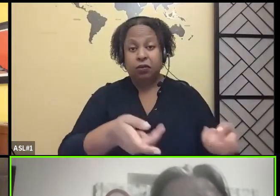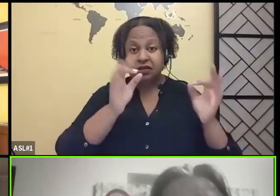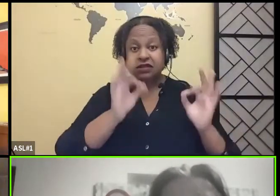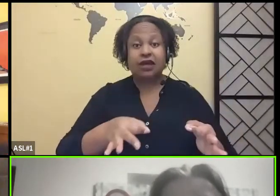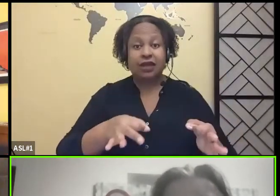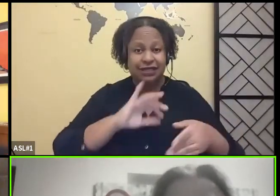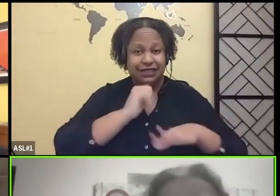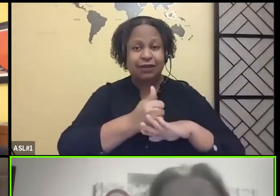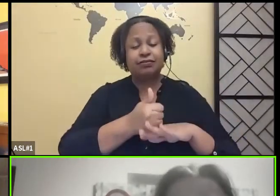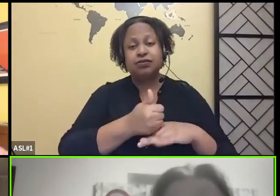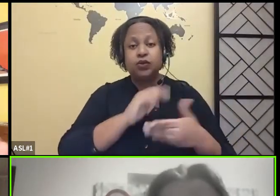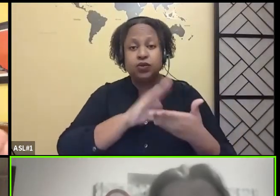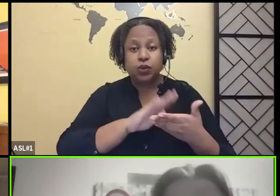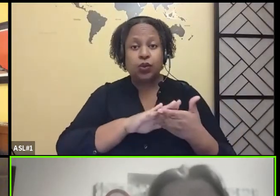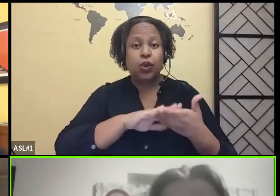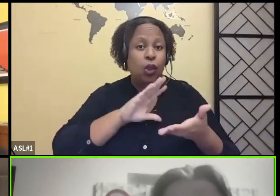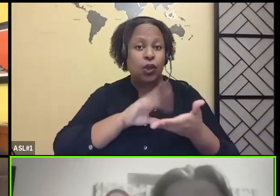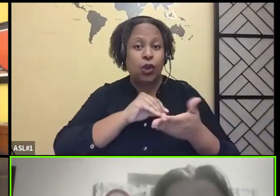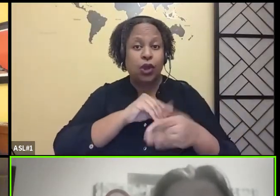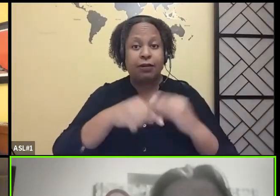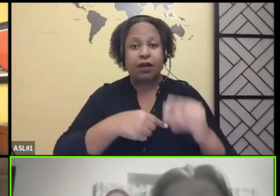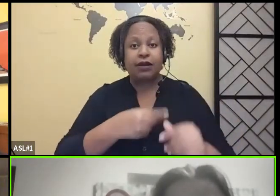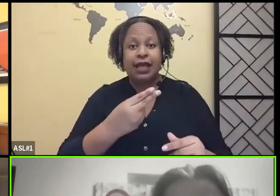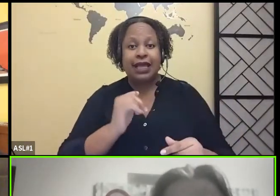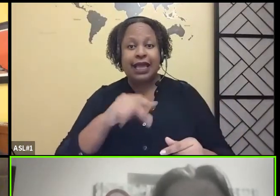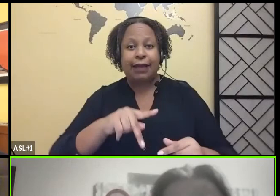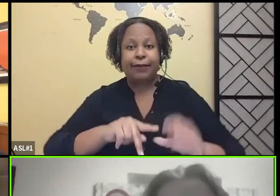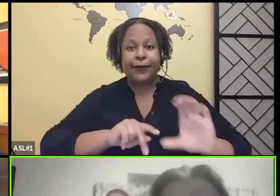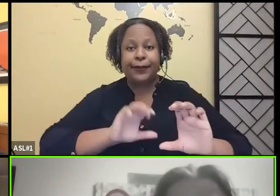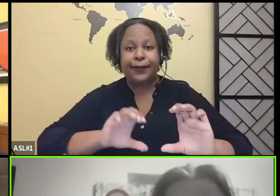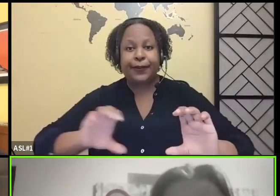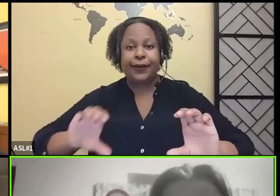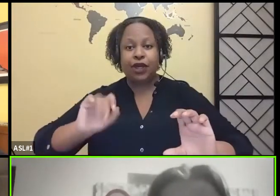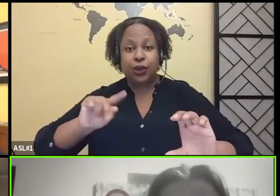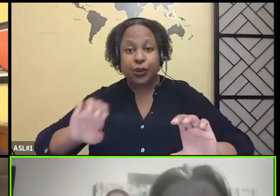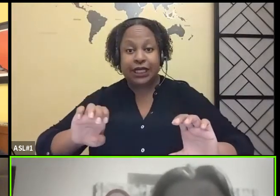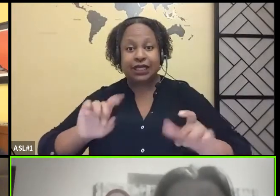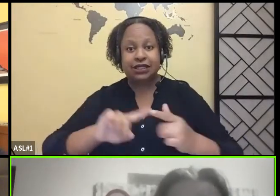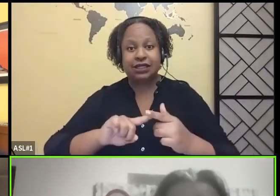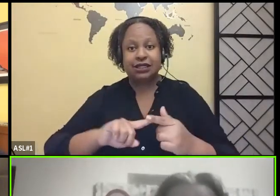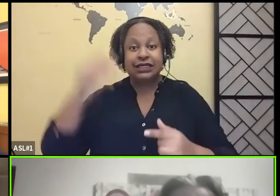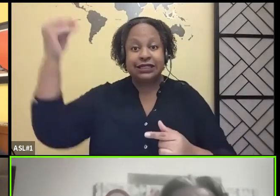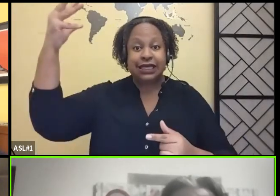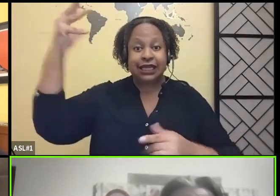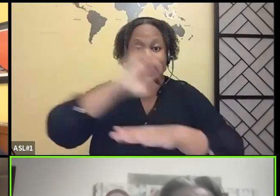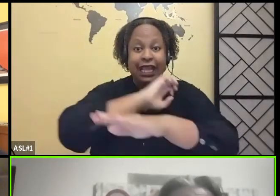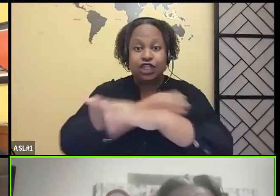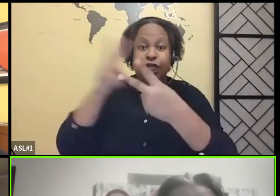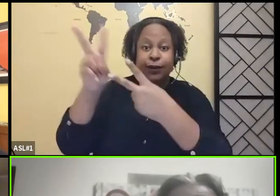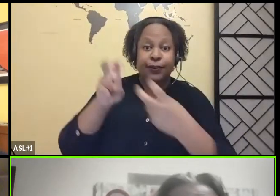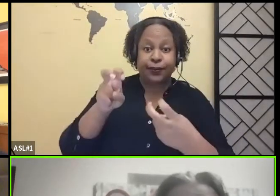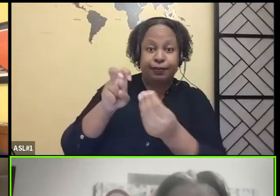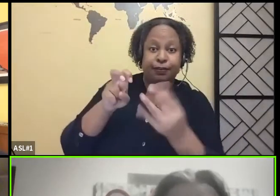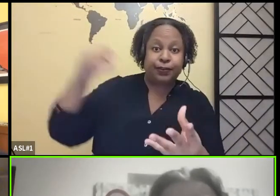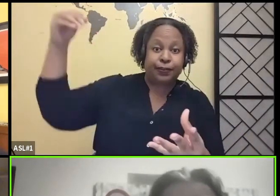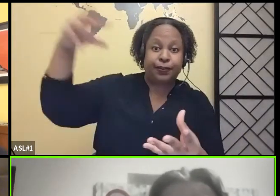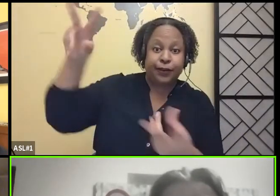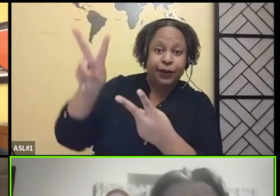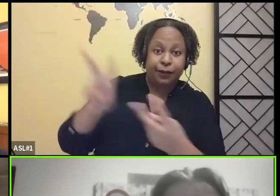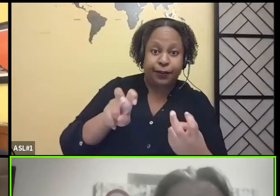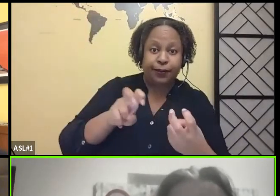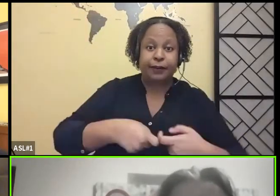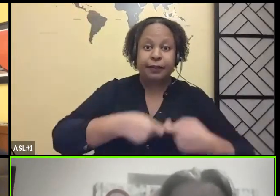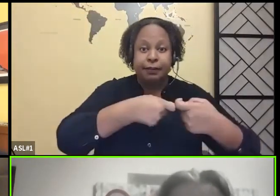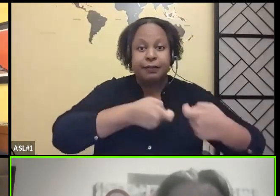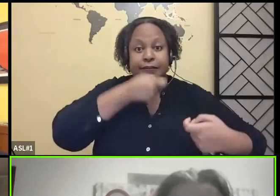make a school where we learn about hempcrete, we learn about solar energy, you know, we learn about